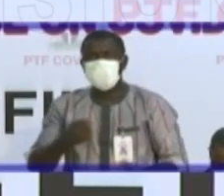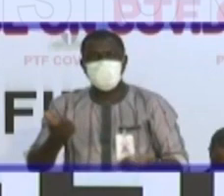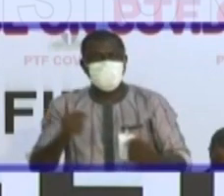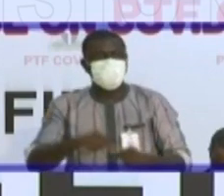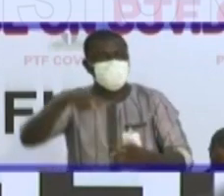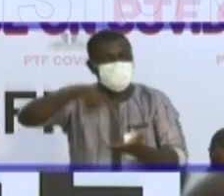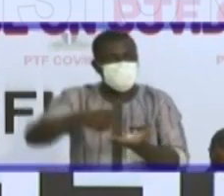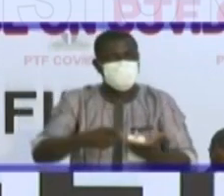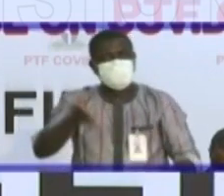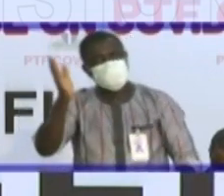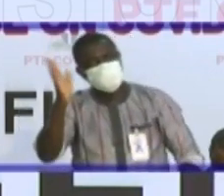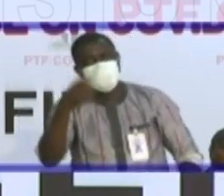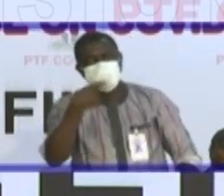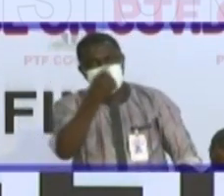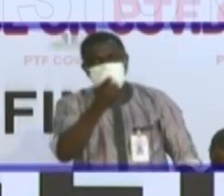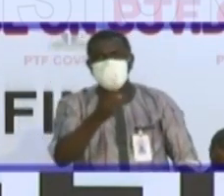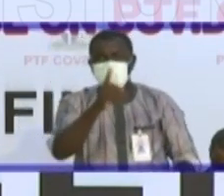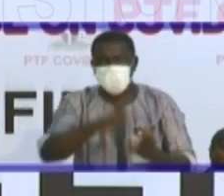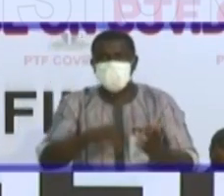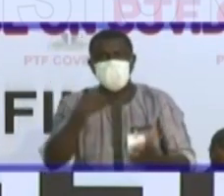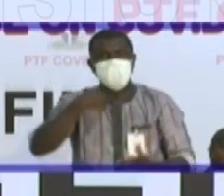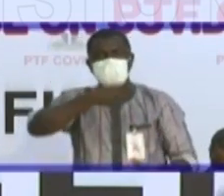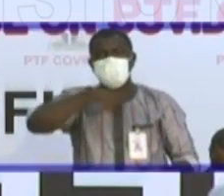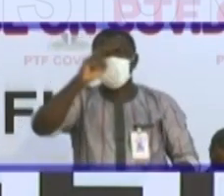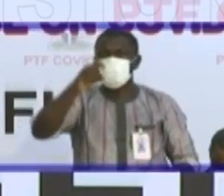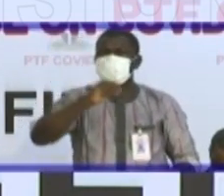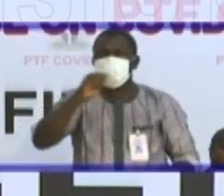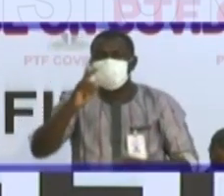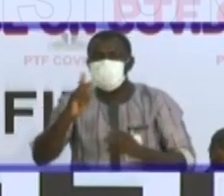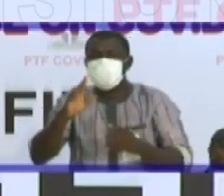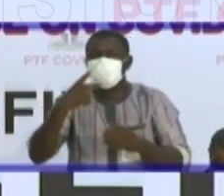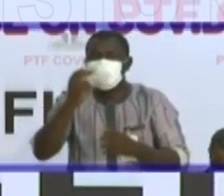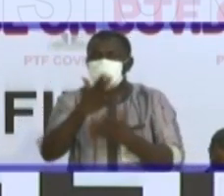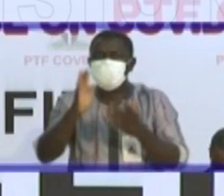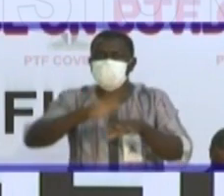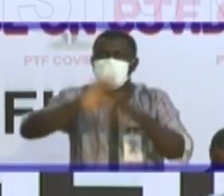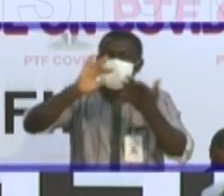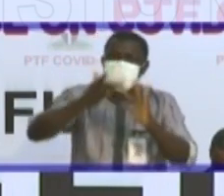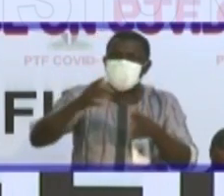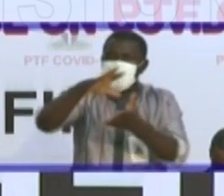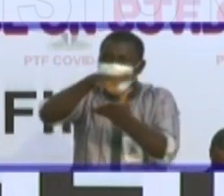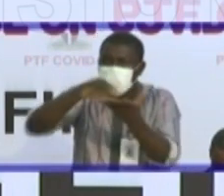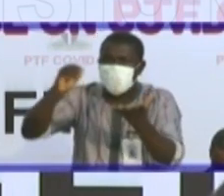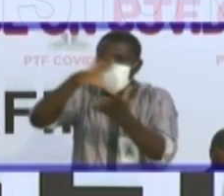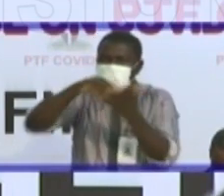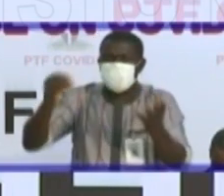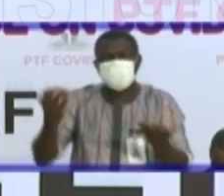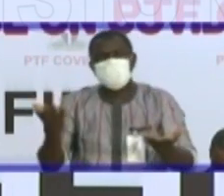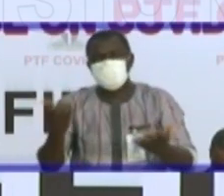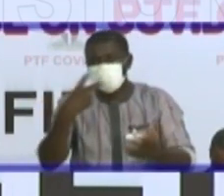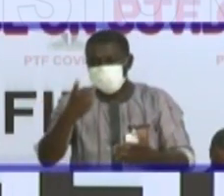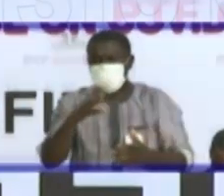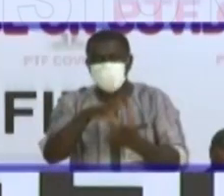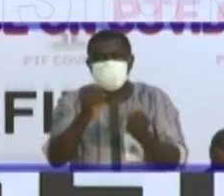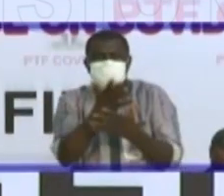is circulated on some social network platform. People should discountenance that. I have a copy of what was sent to